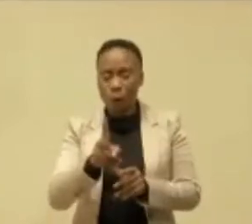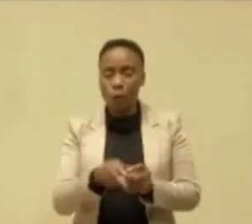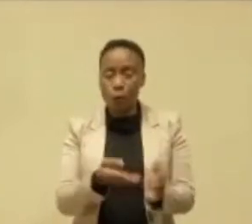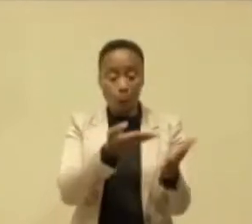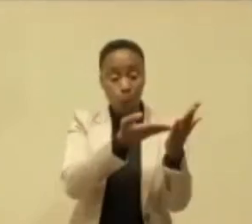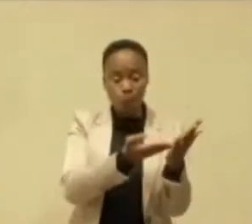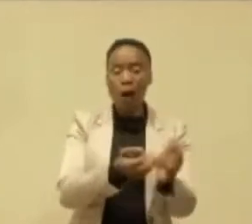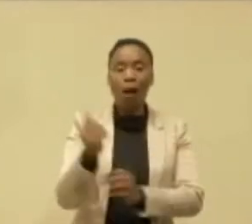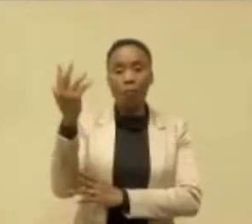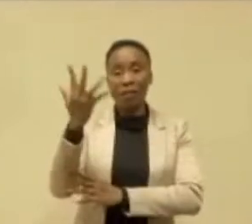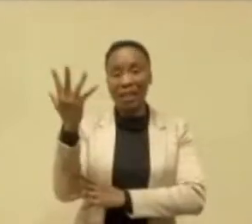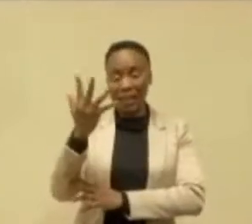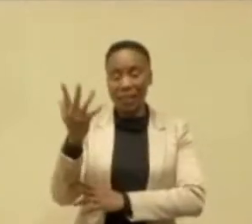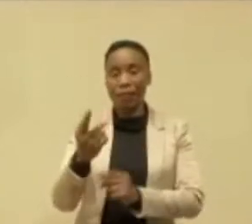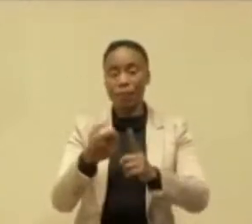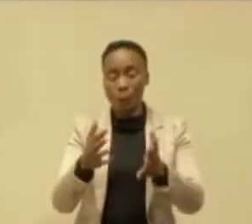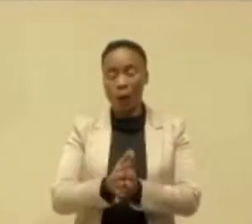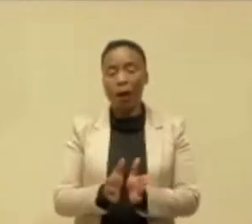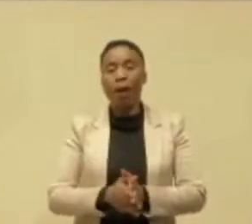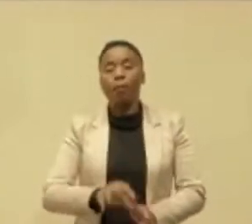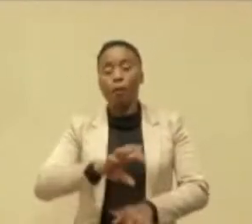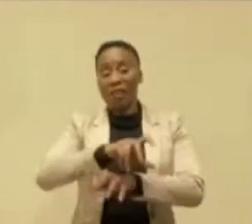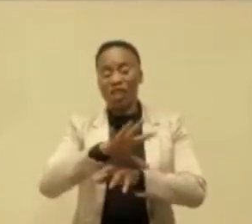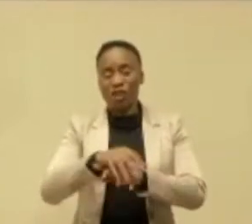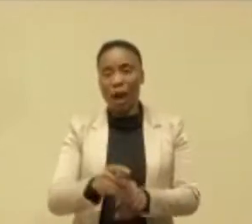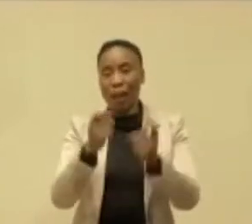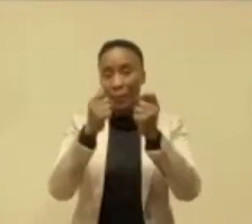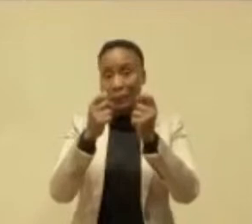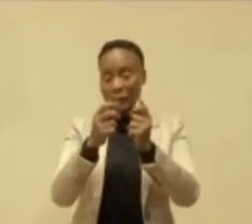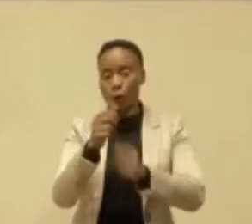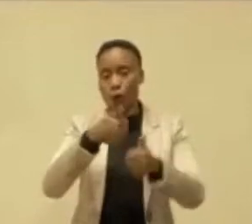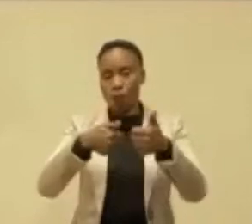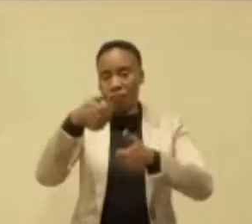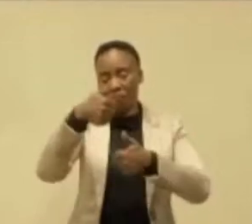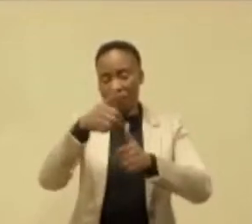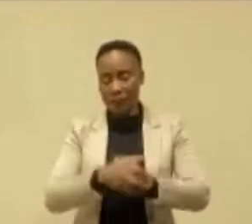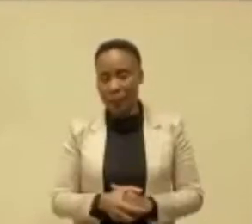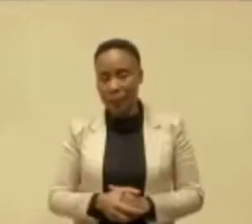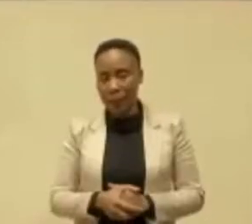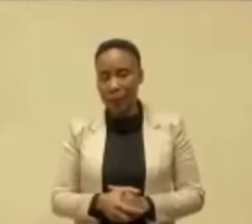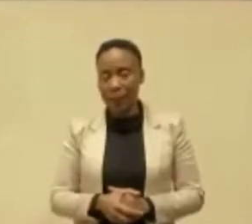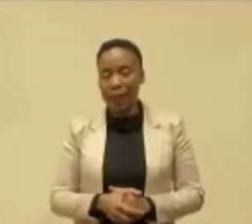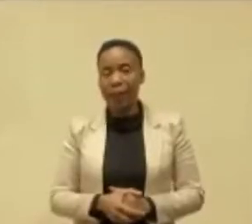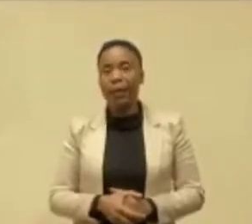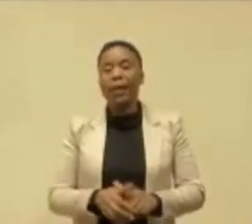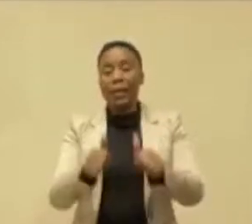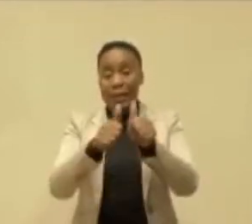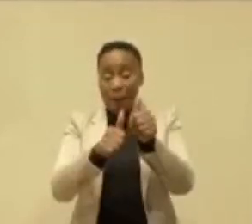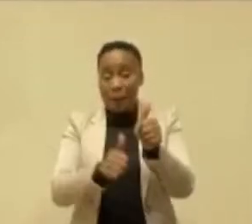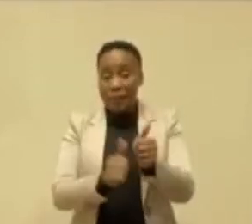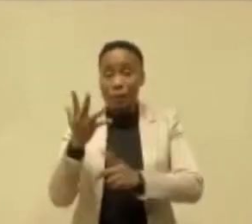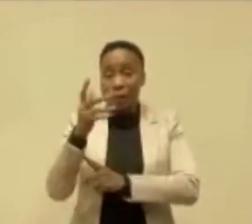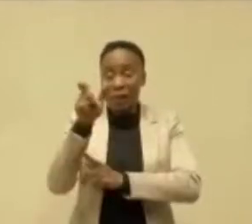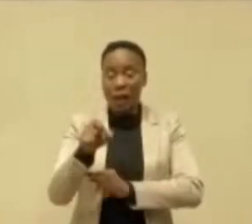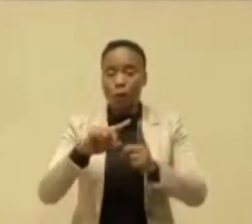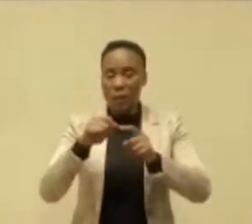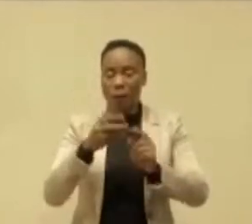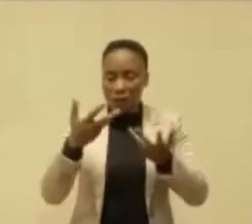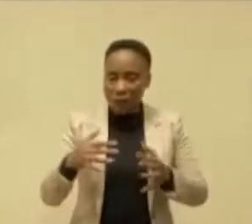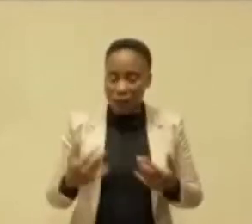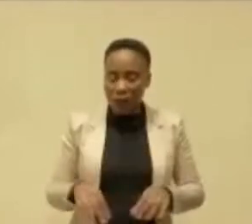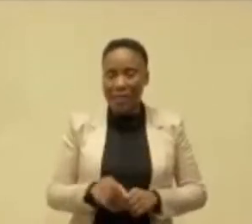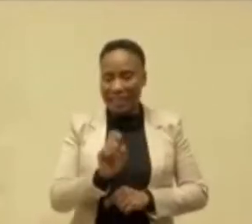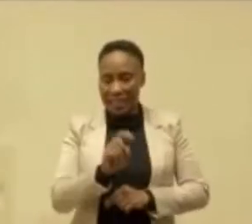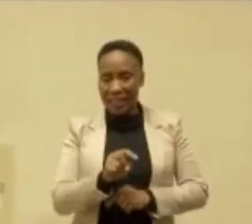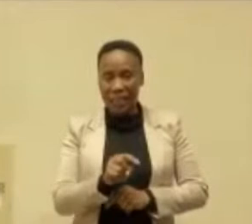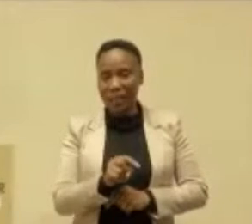in the presentation a provincial treasure and what what the deputy speaker is also talking about if you can't count it